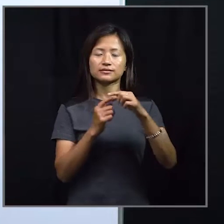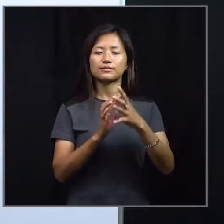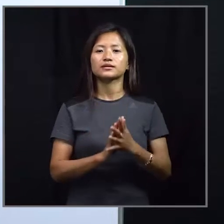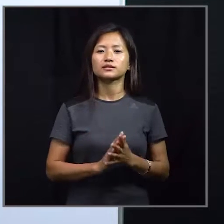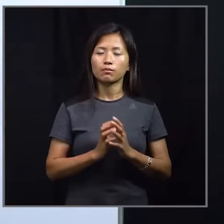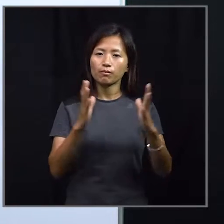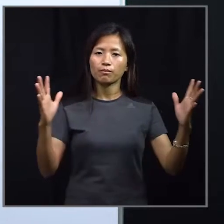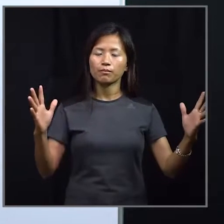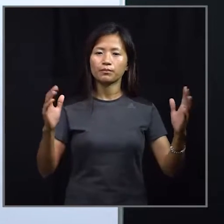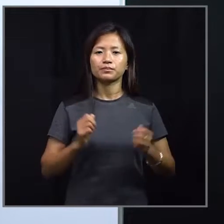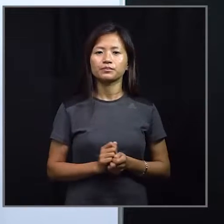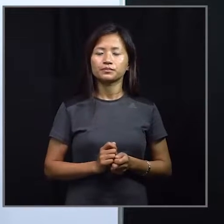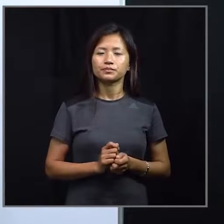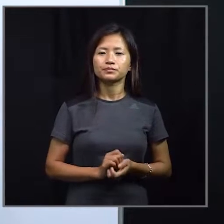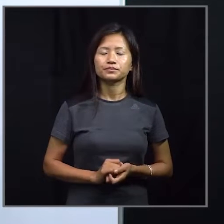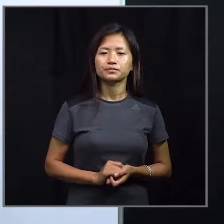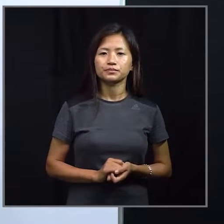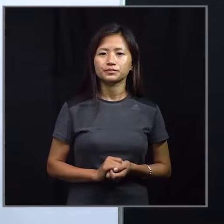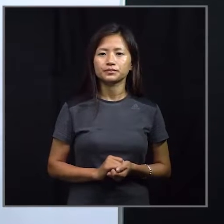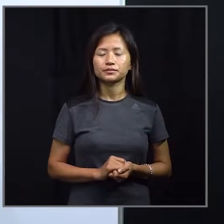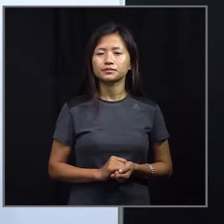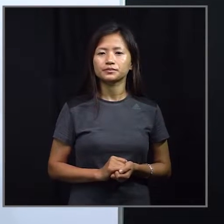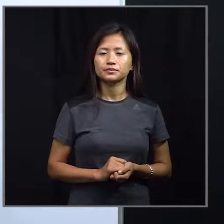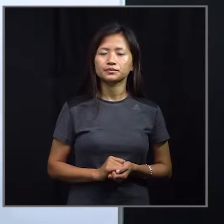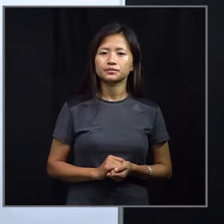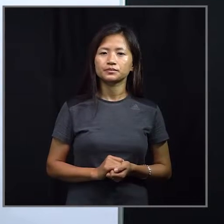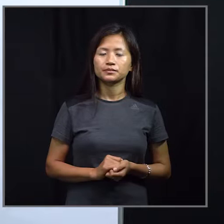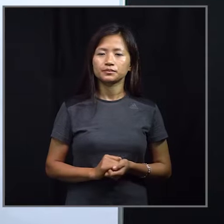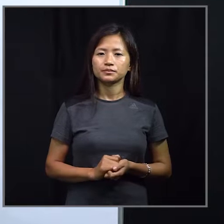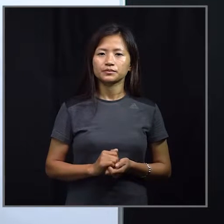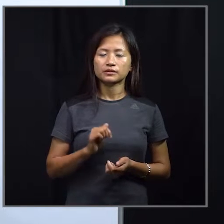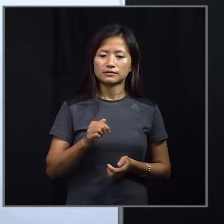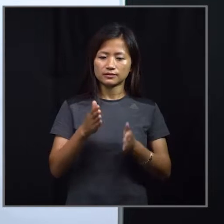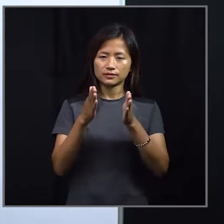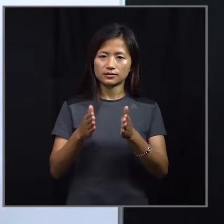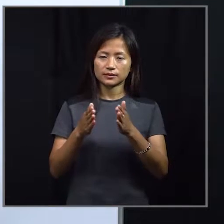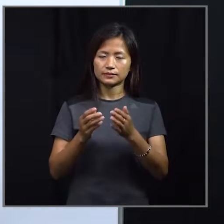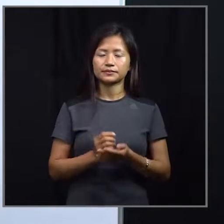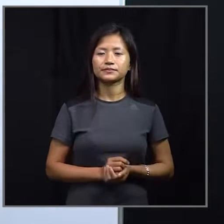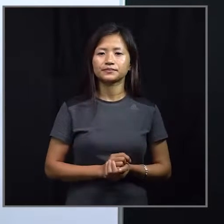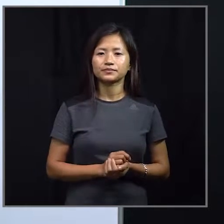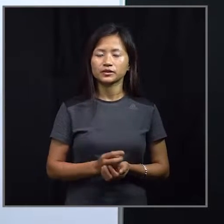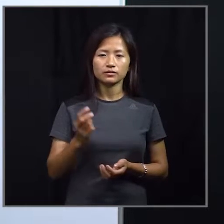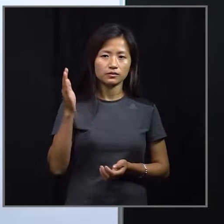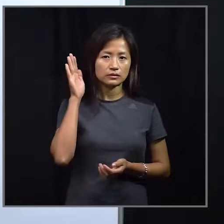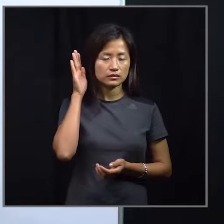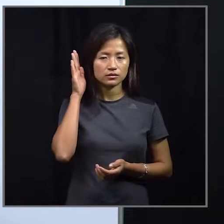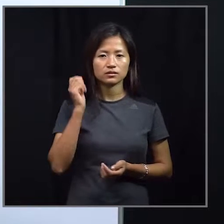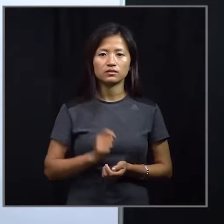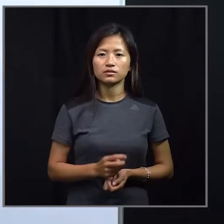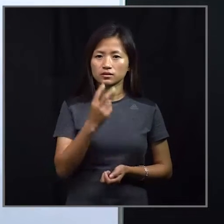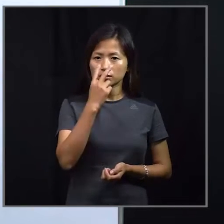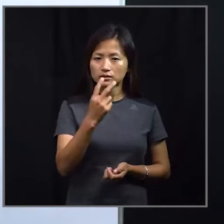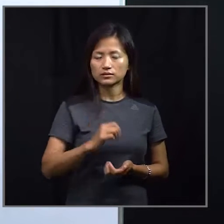listening or not? Rich people should be taxed more. So in this statement, if you listen carefully, if you